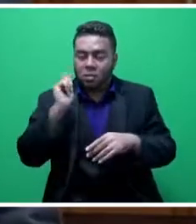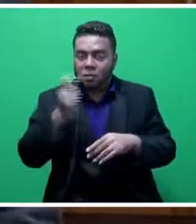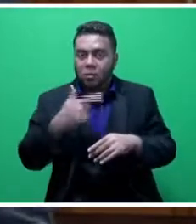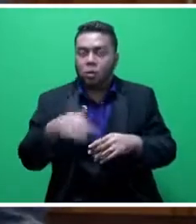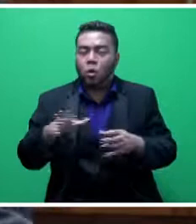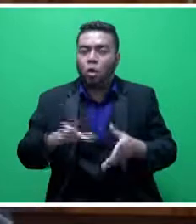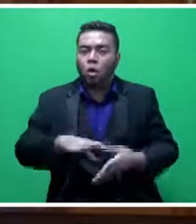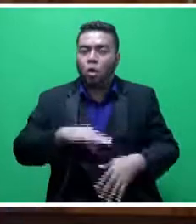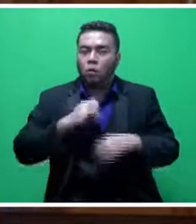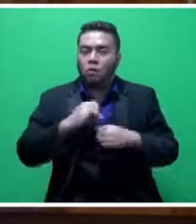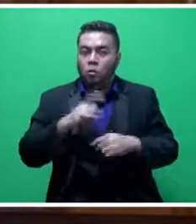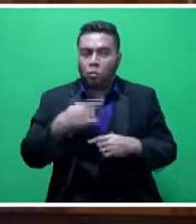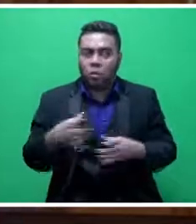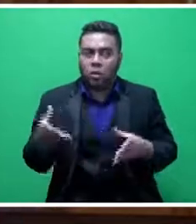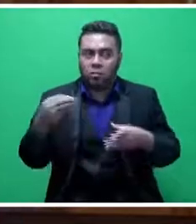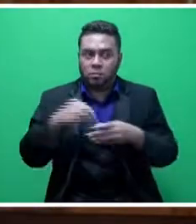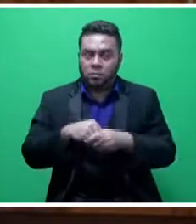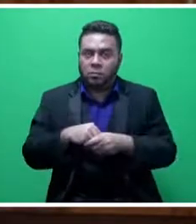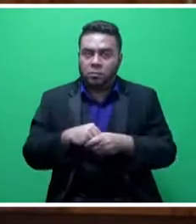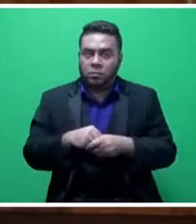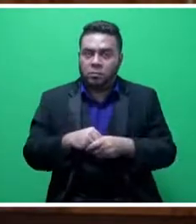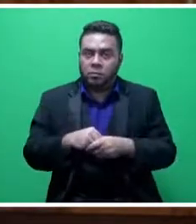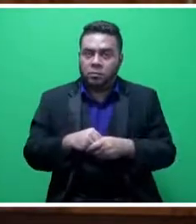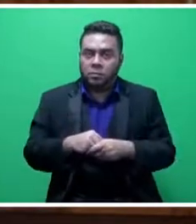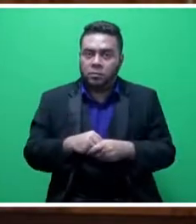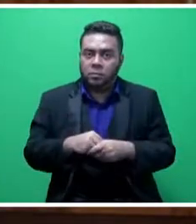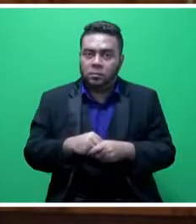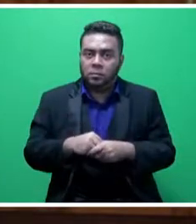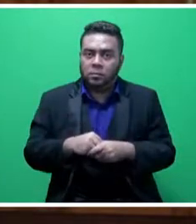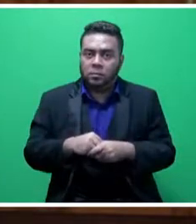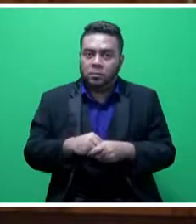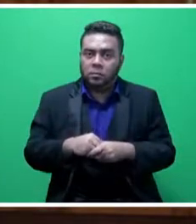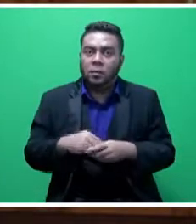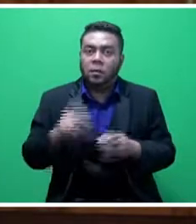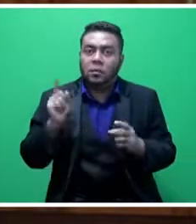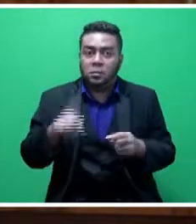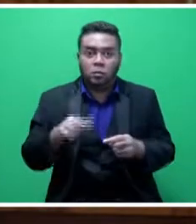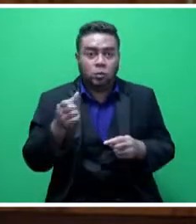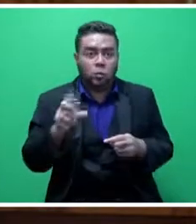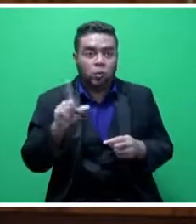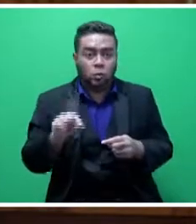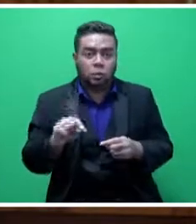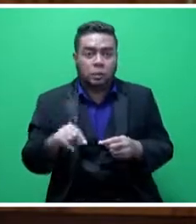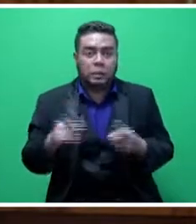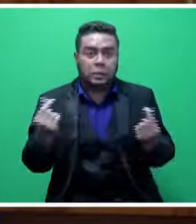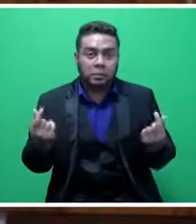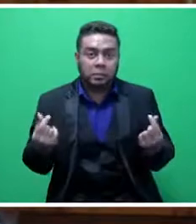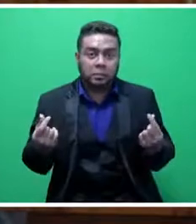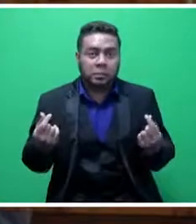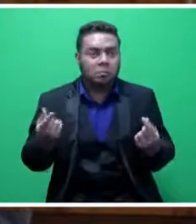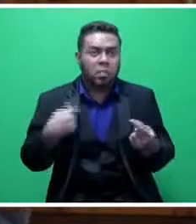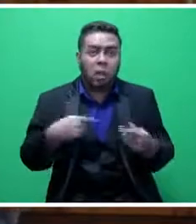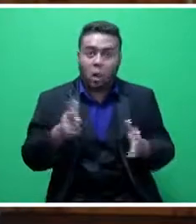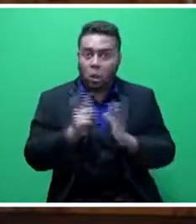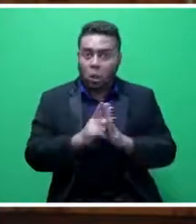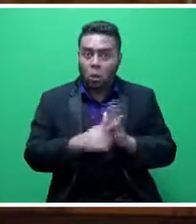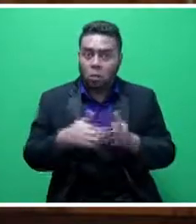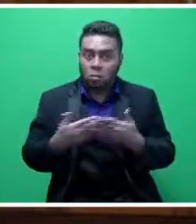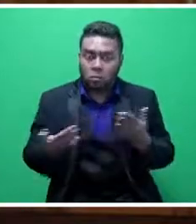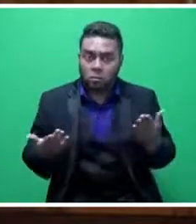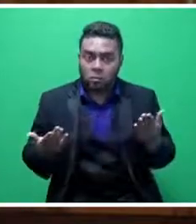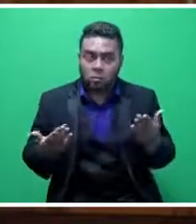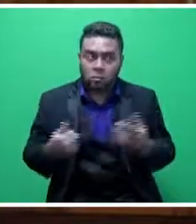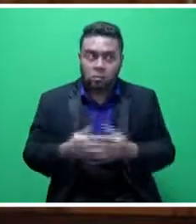confident we are able to further cement our standing as a telecommunications hub. So essentially what it will do, put it simply, at the moment the law is